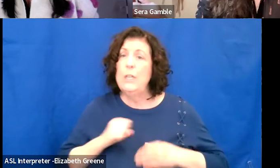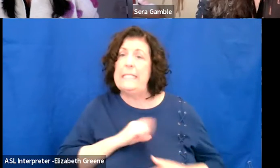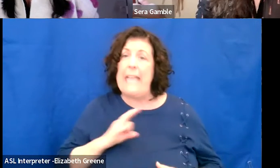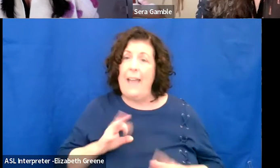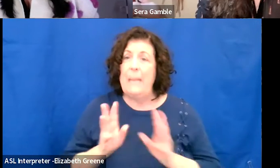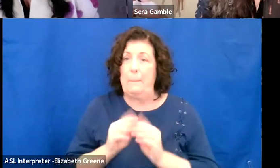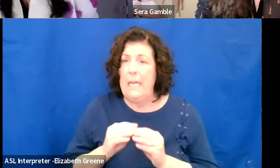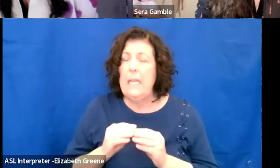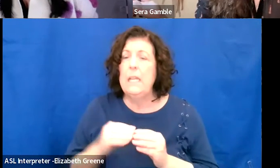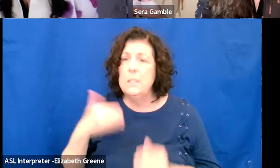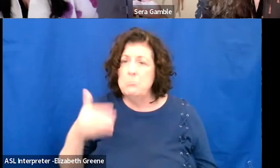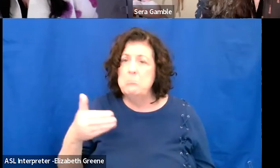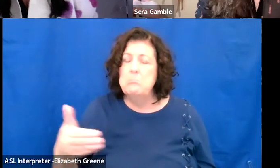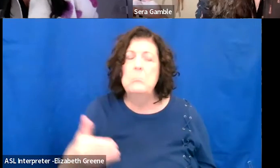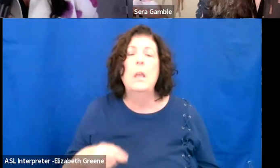over time,